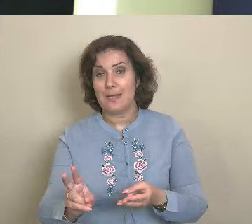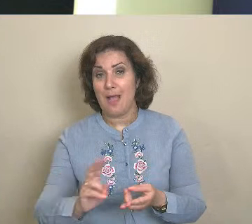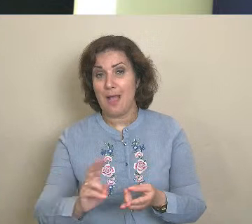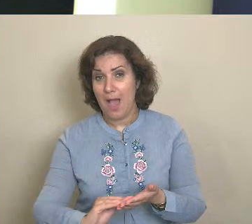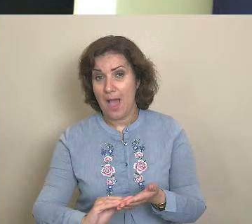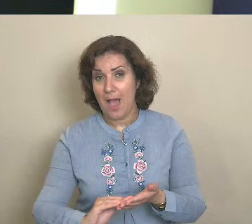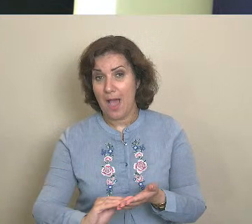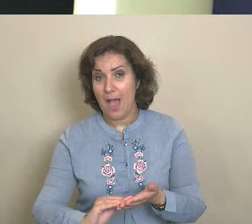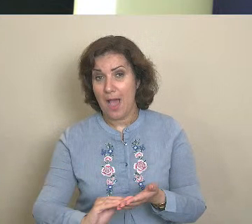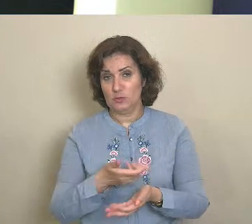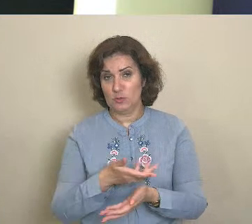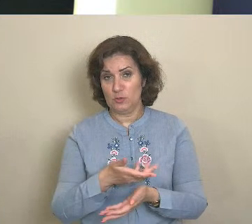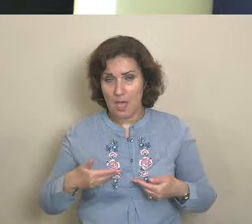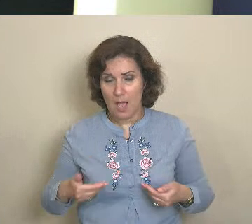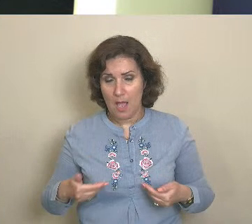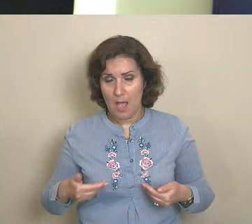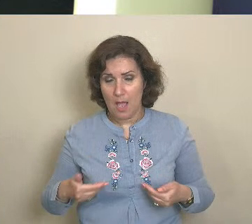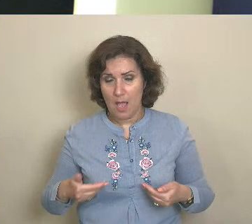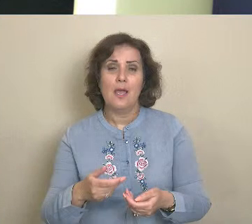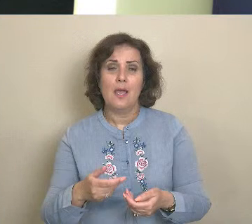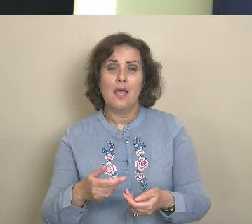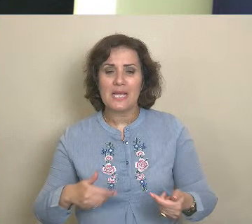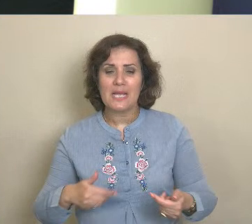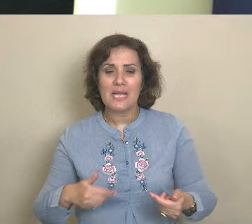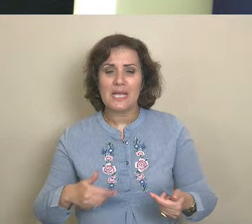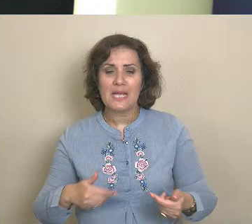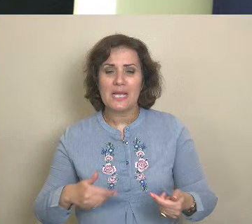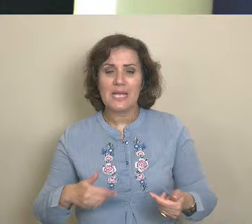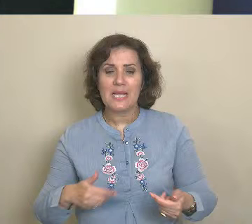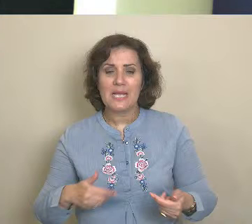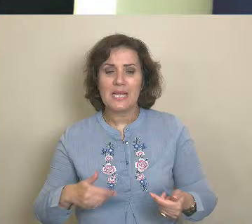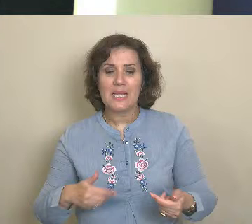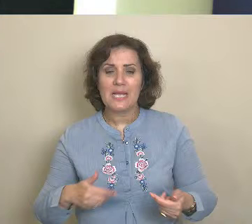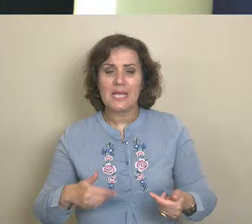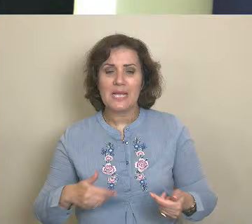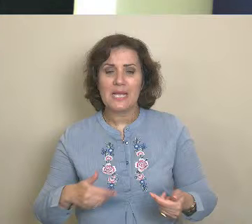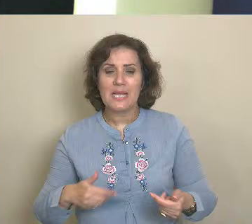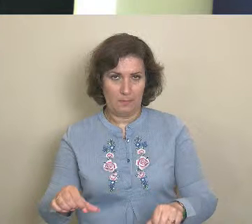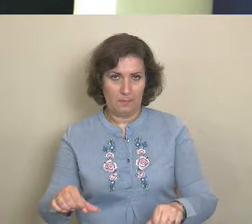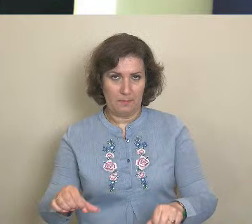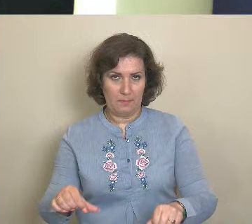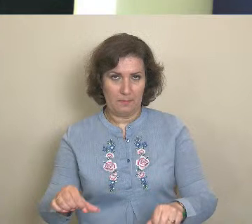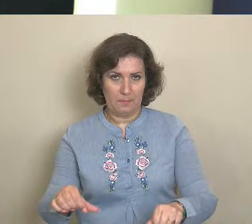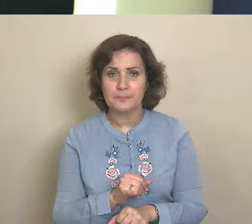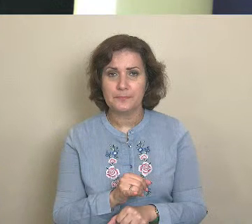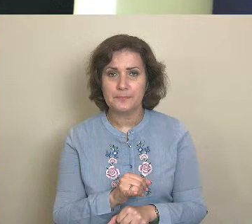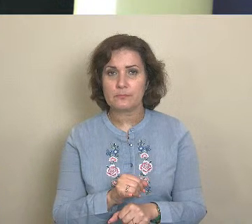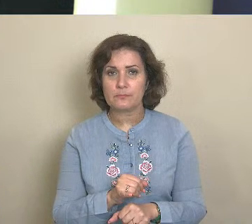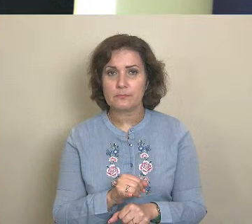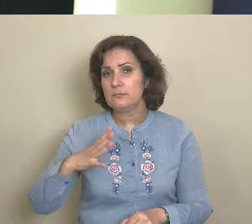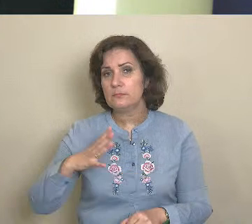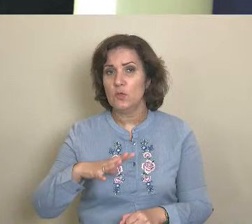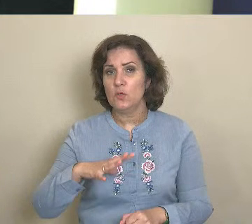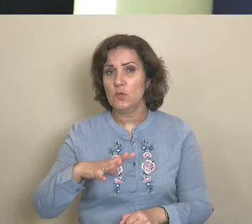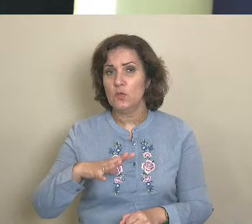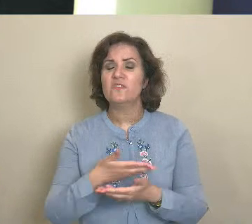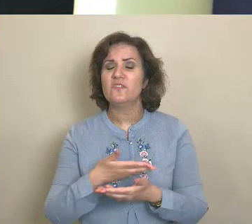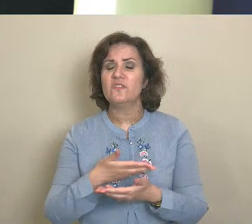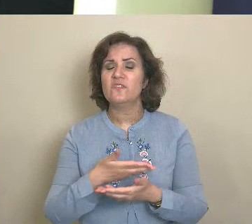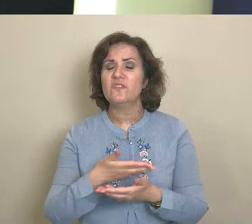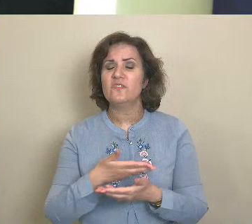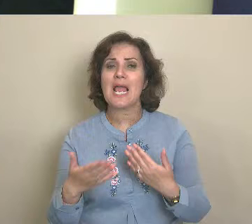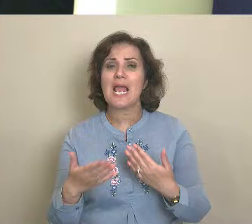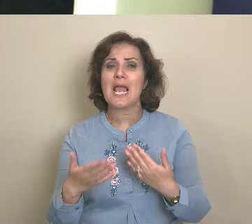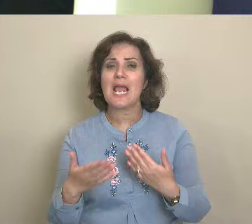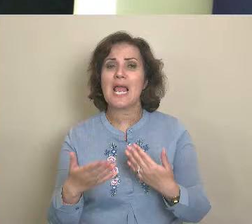all these types of complaints go to us because we established these commissions, and